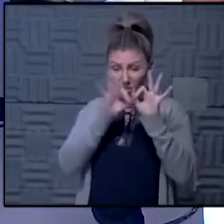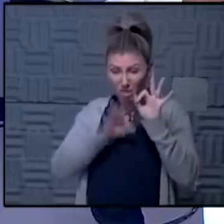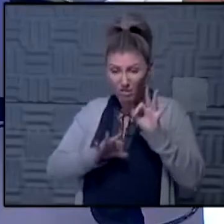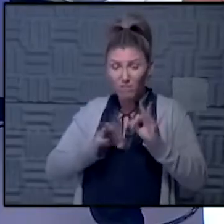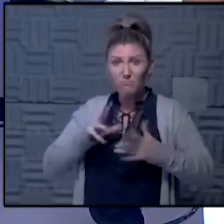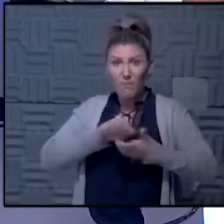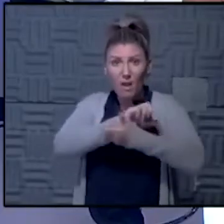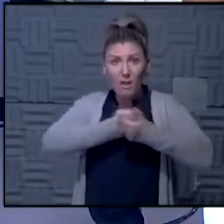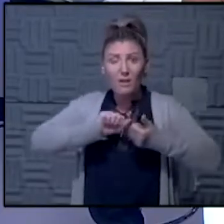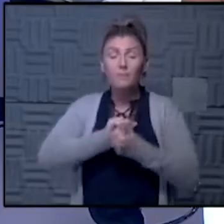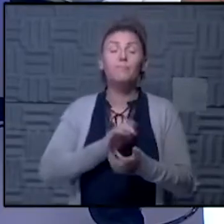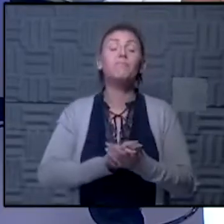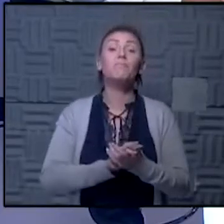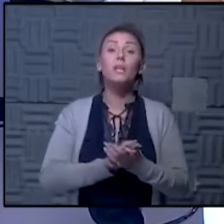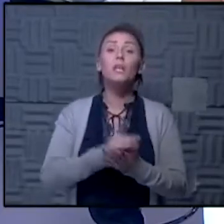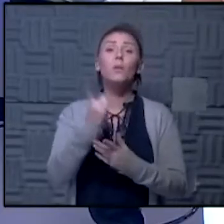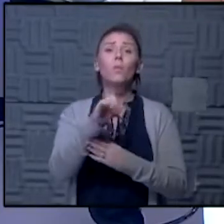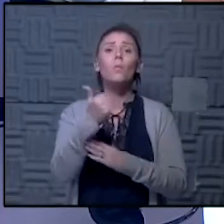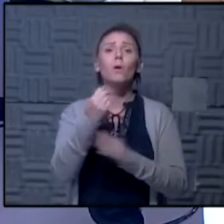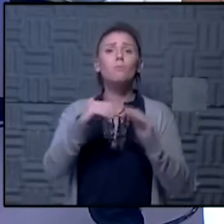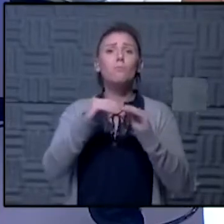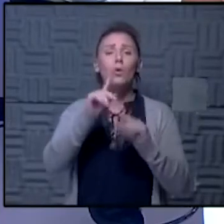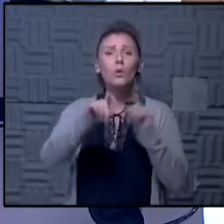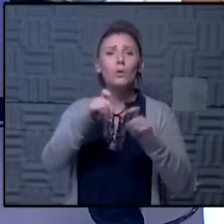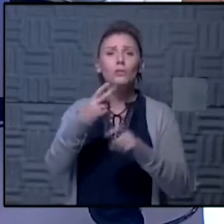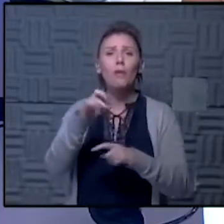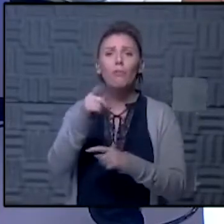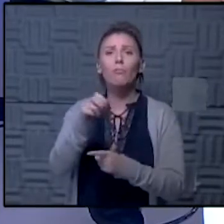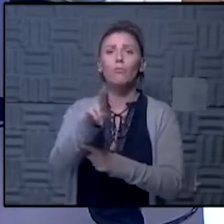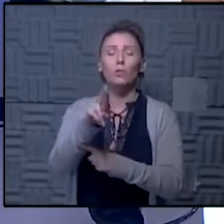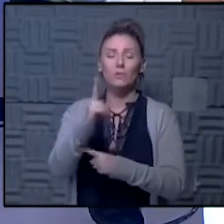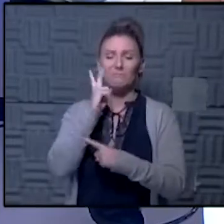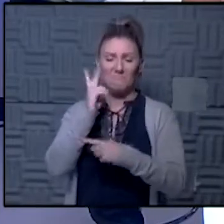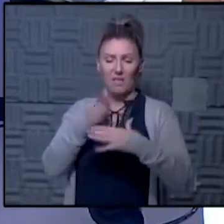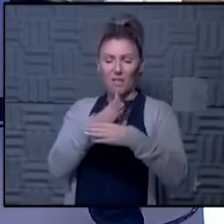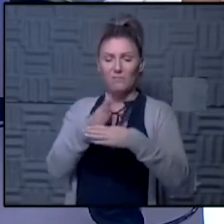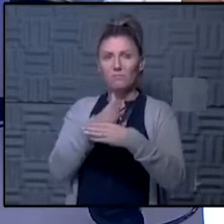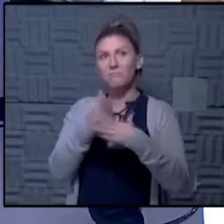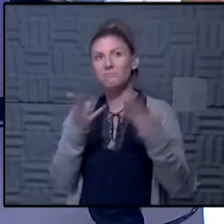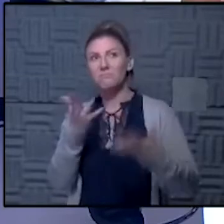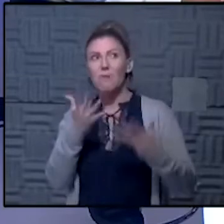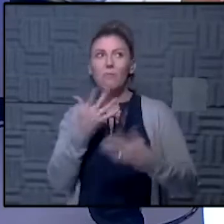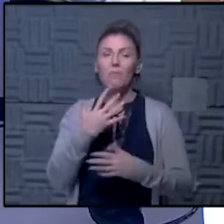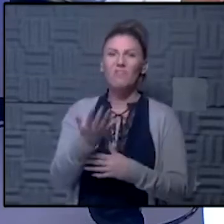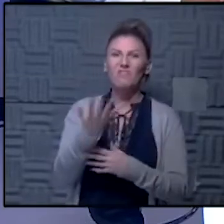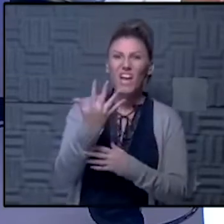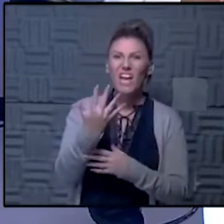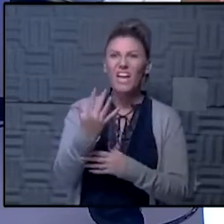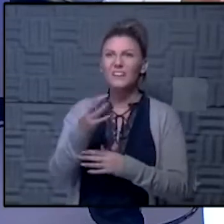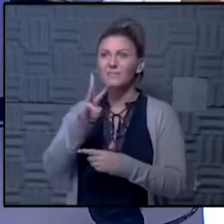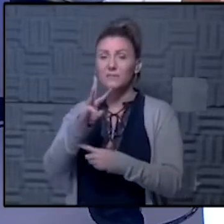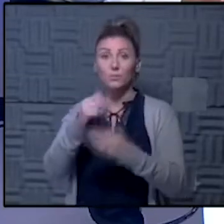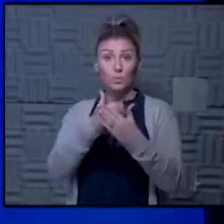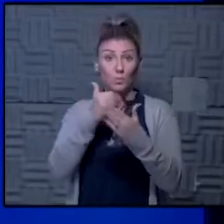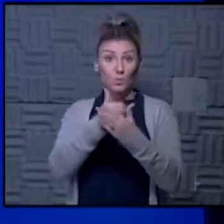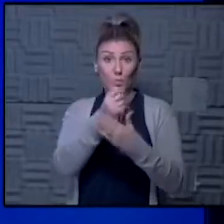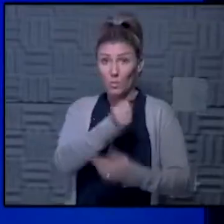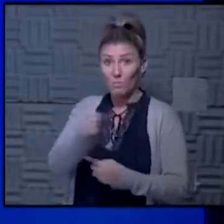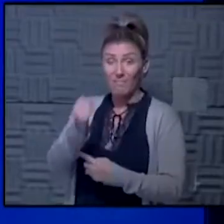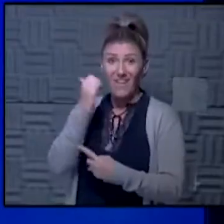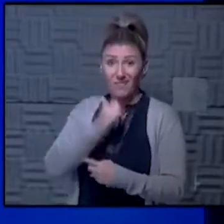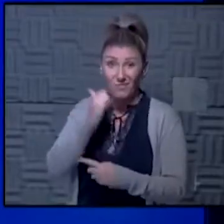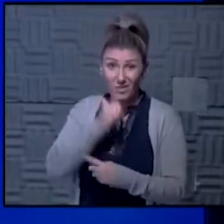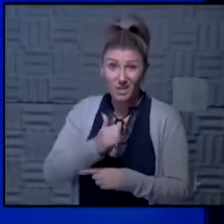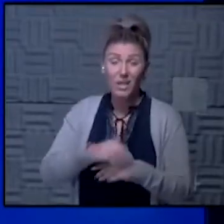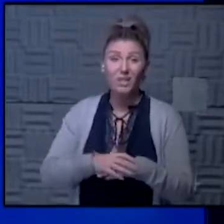Yeah, Heather, I've one other question for you. We're seeing on average maybe 5 or 6 new admissions per day,